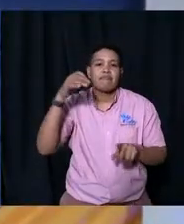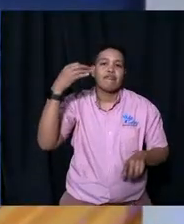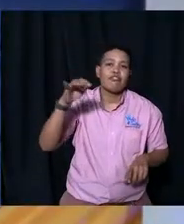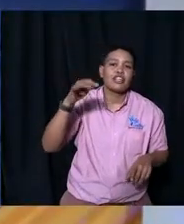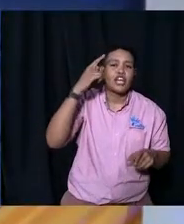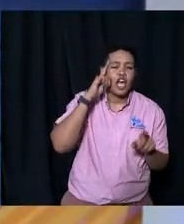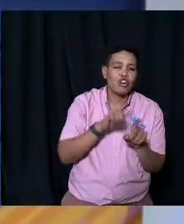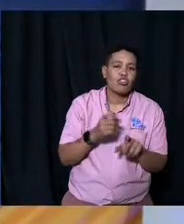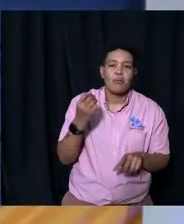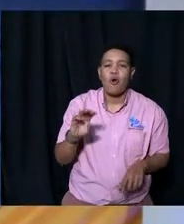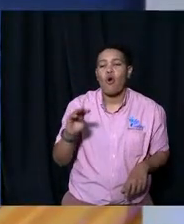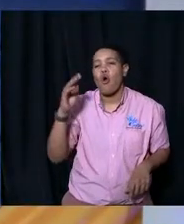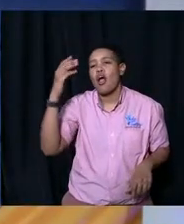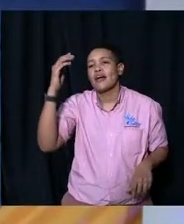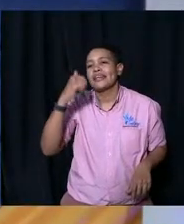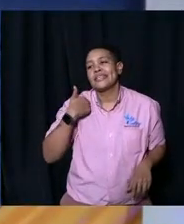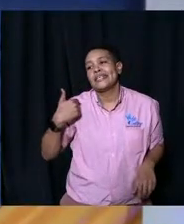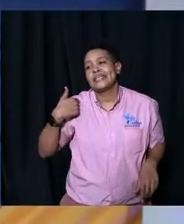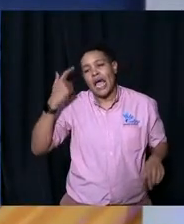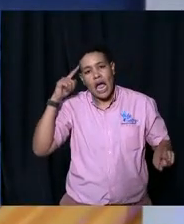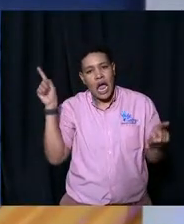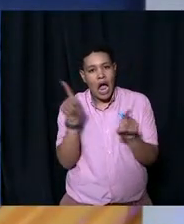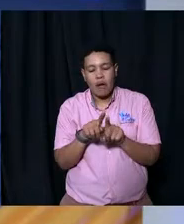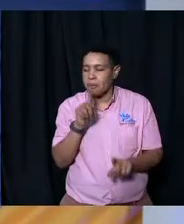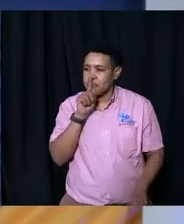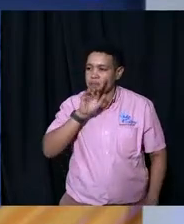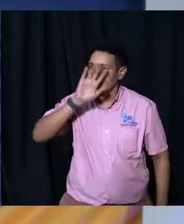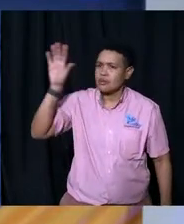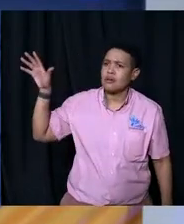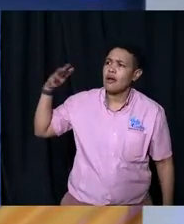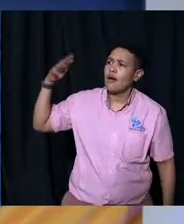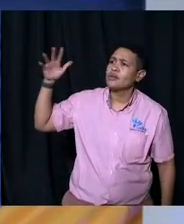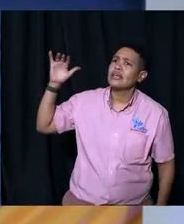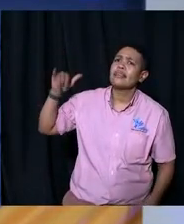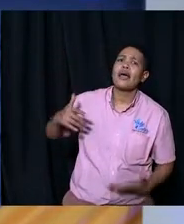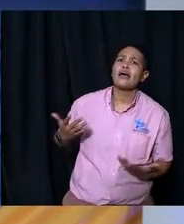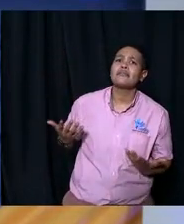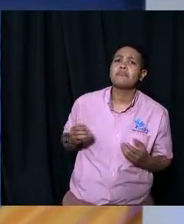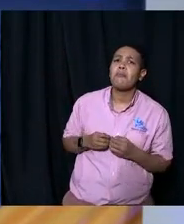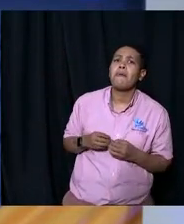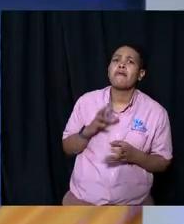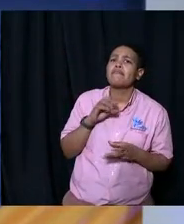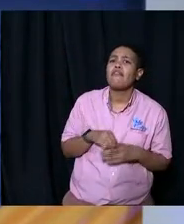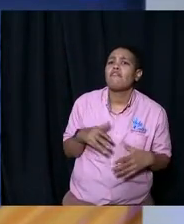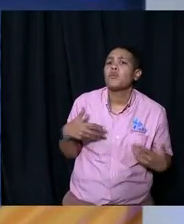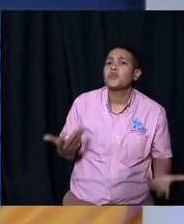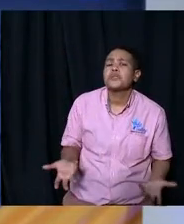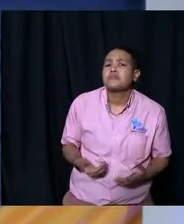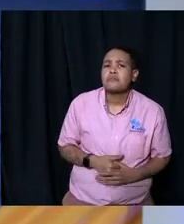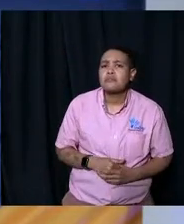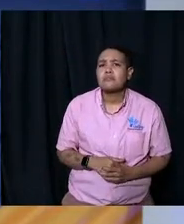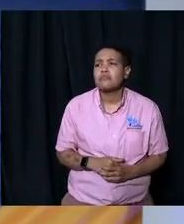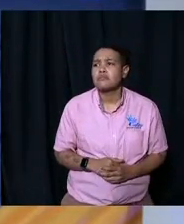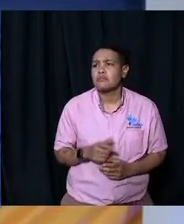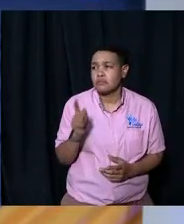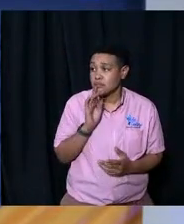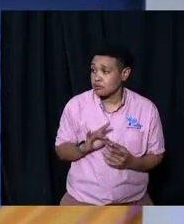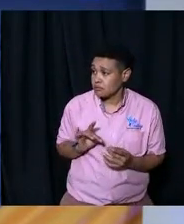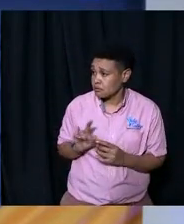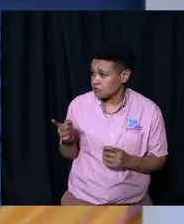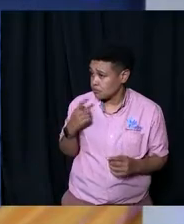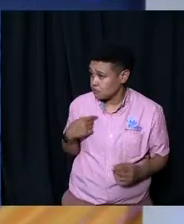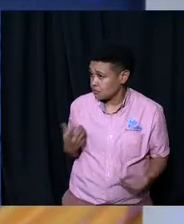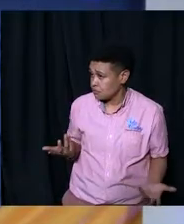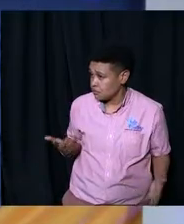and the Montreal Agreement, what is happening outside of all of that that you might be involved with? That, I mean, you told us a lot